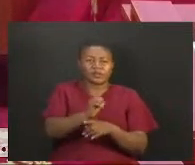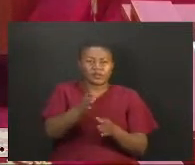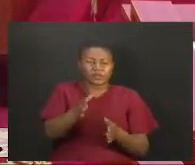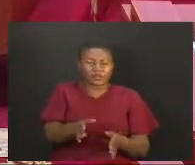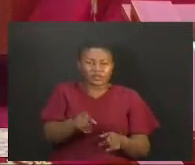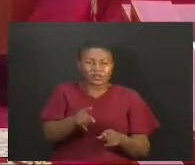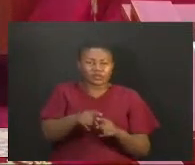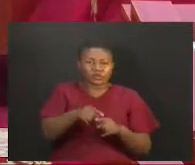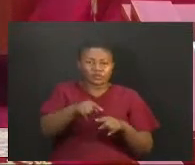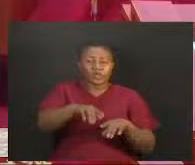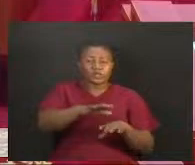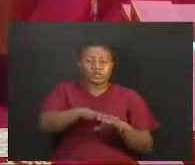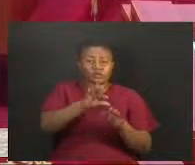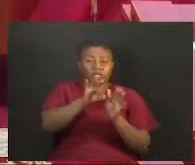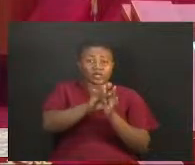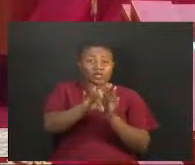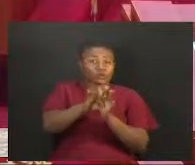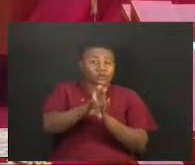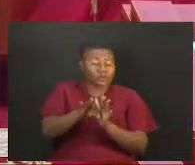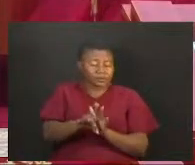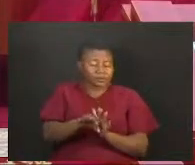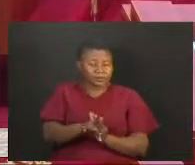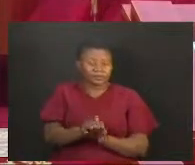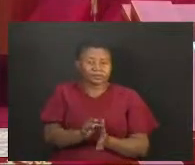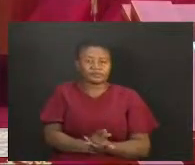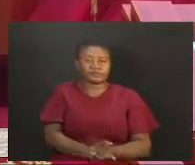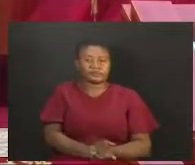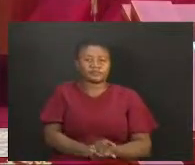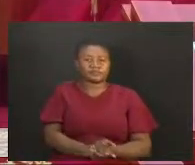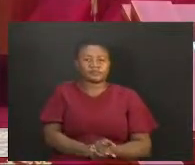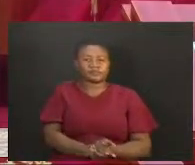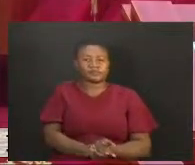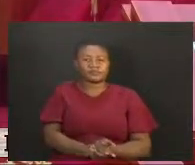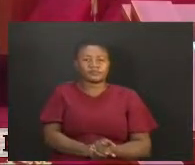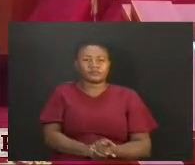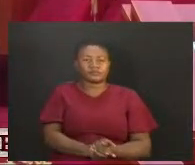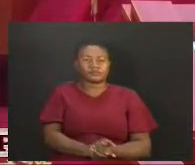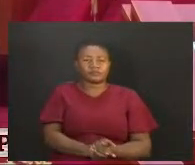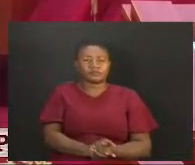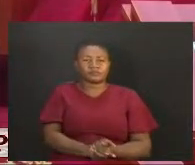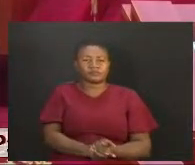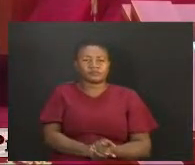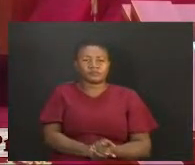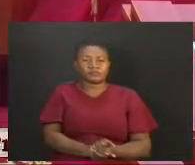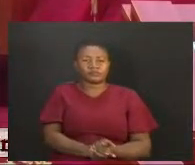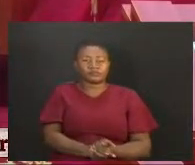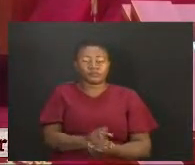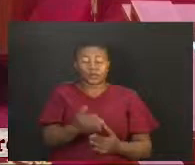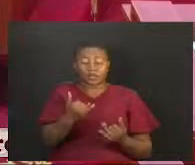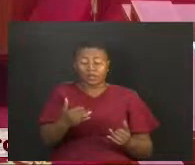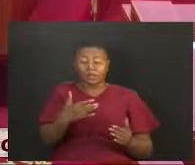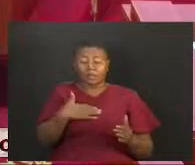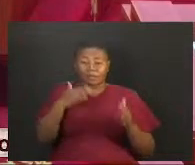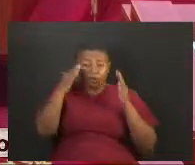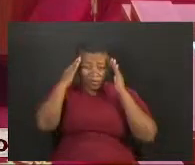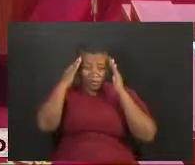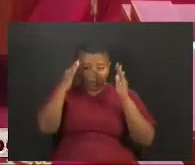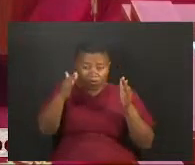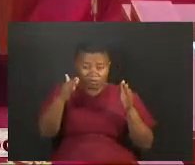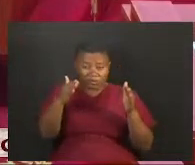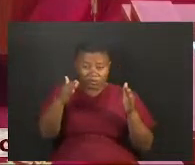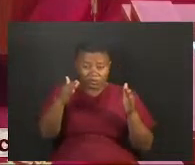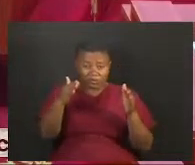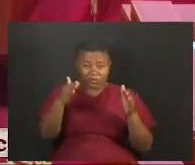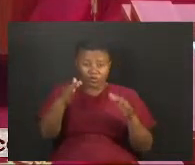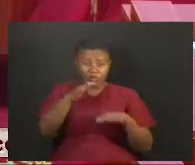headcount across the country. Mr. Speaker, I now turn my attention or my focus to